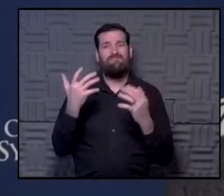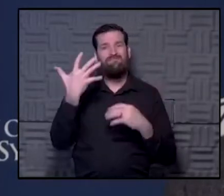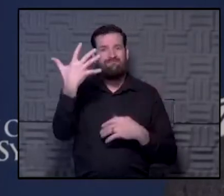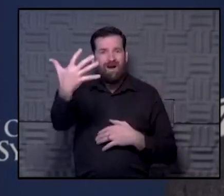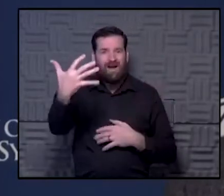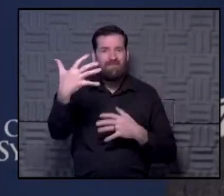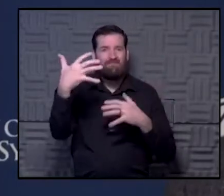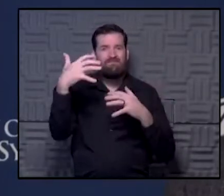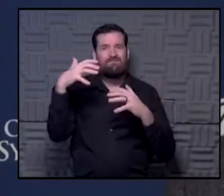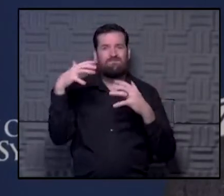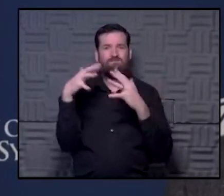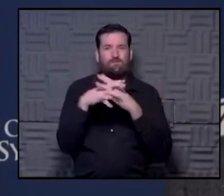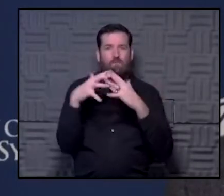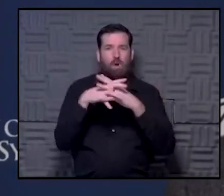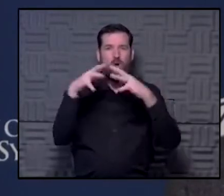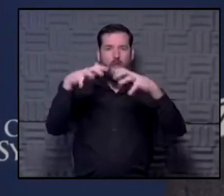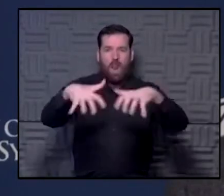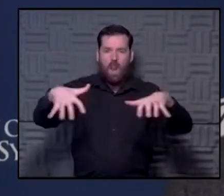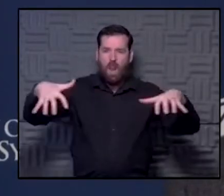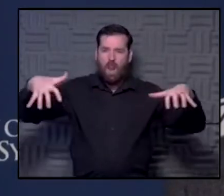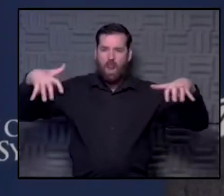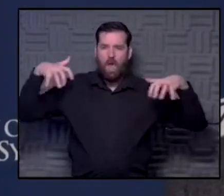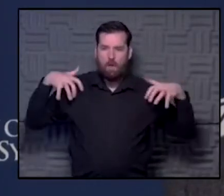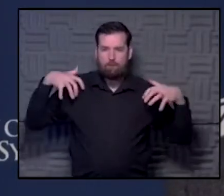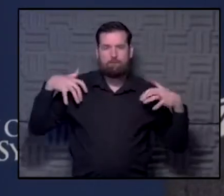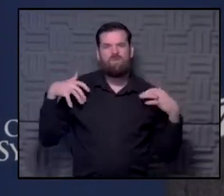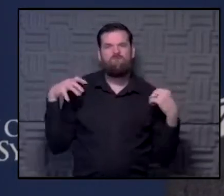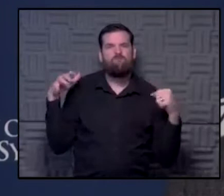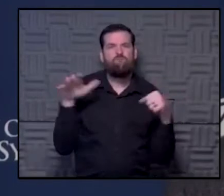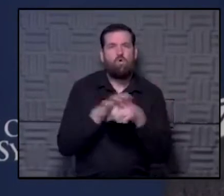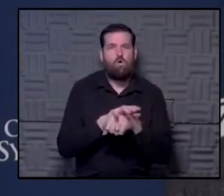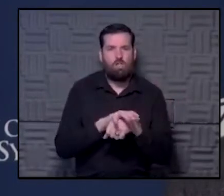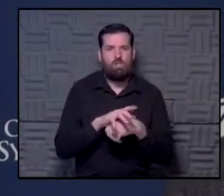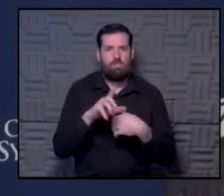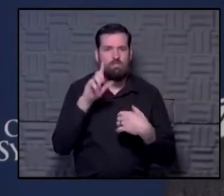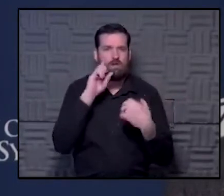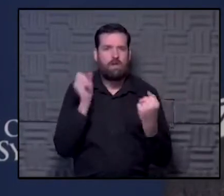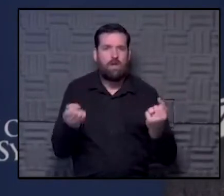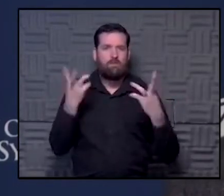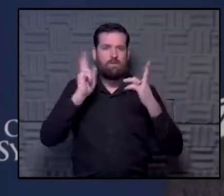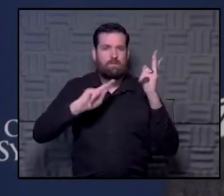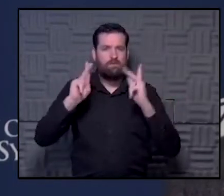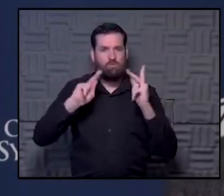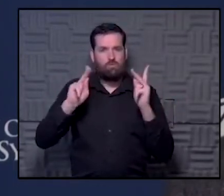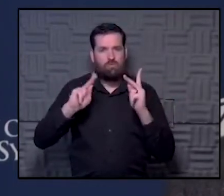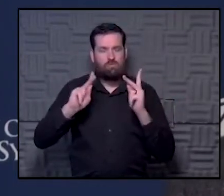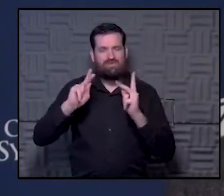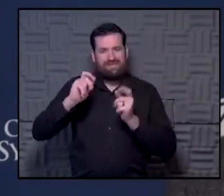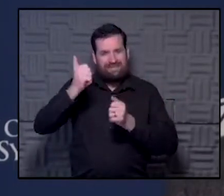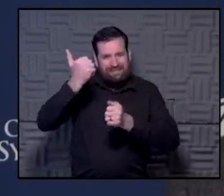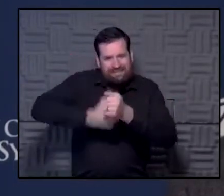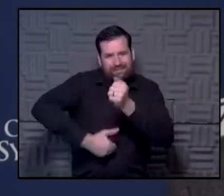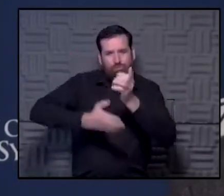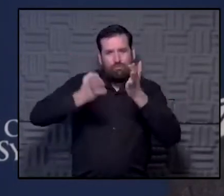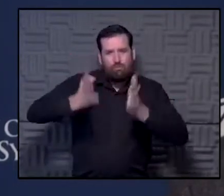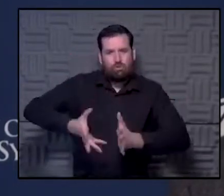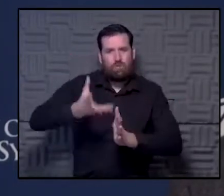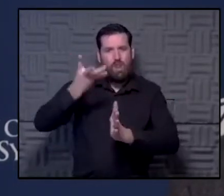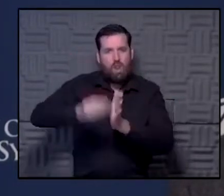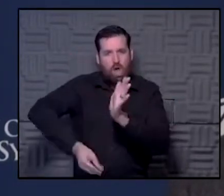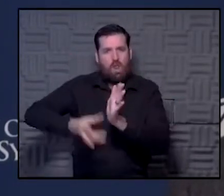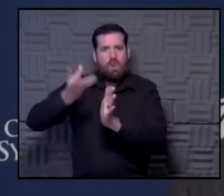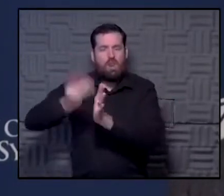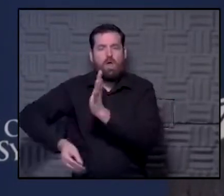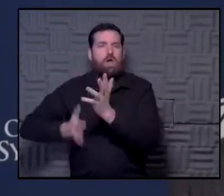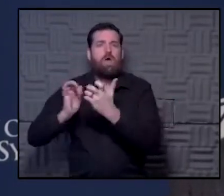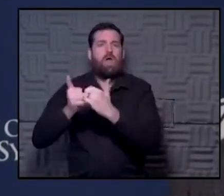full of people. What does that look like to you? And think of how many lives are touched by every one of those losses. That's what we're dealing